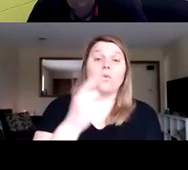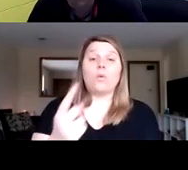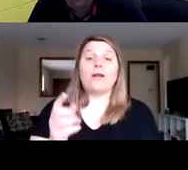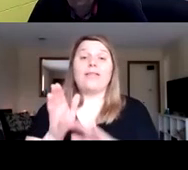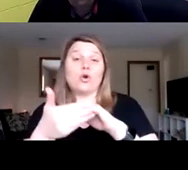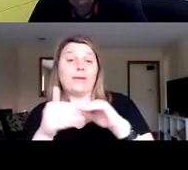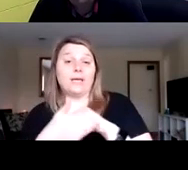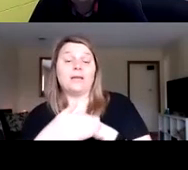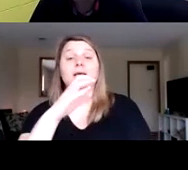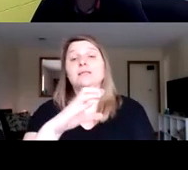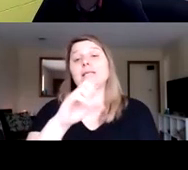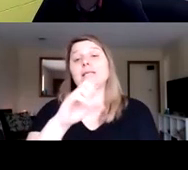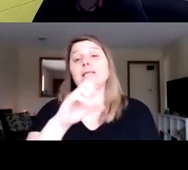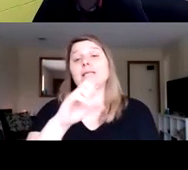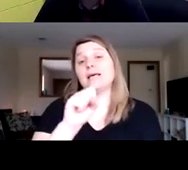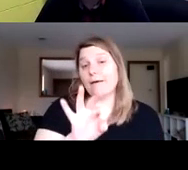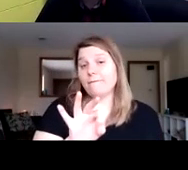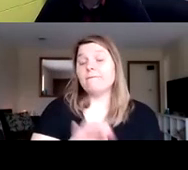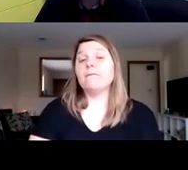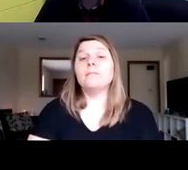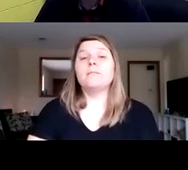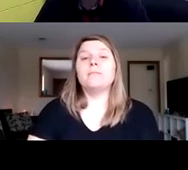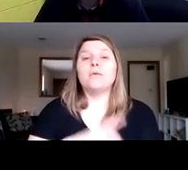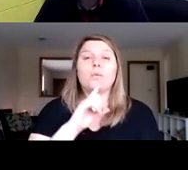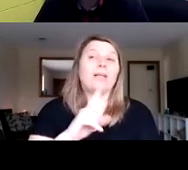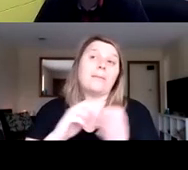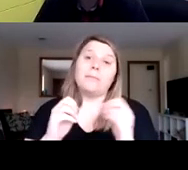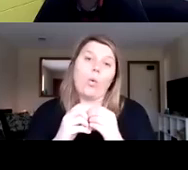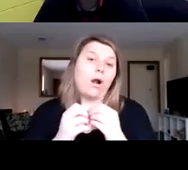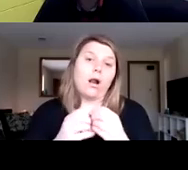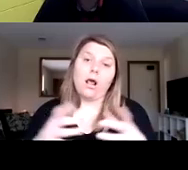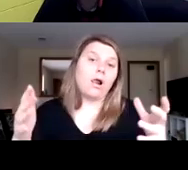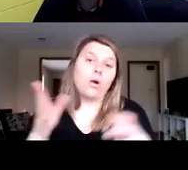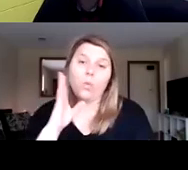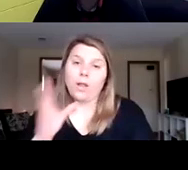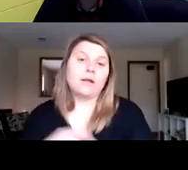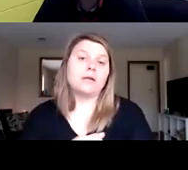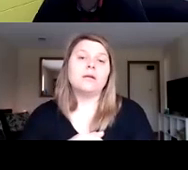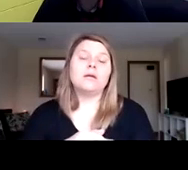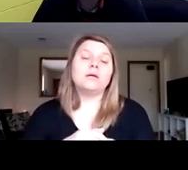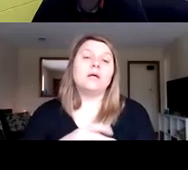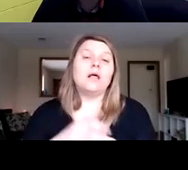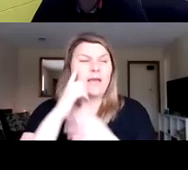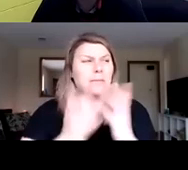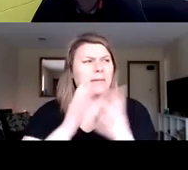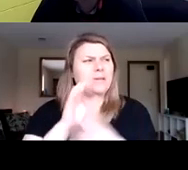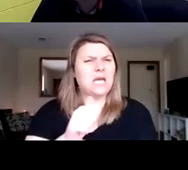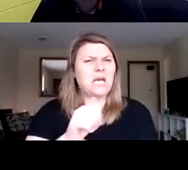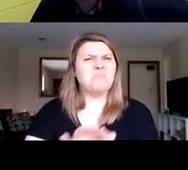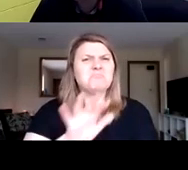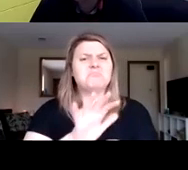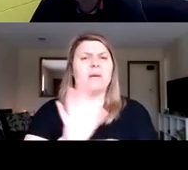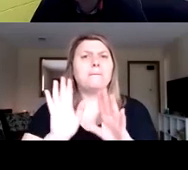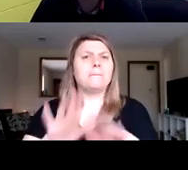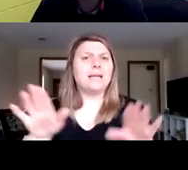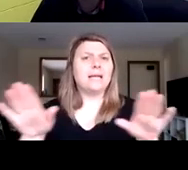UCSF, and there's only going to continue to be a growing number. I think there's maybe 10 or so pediatric